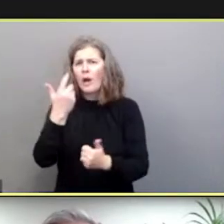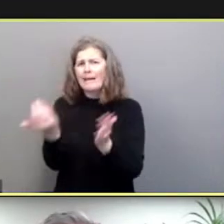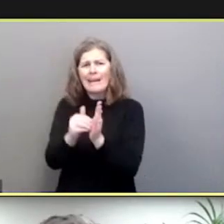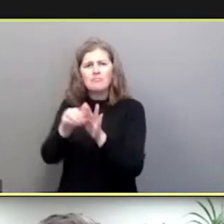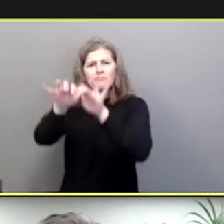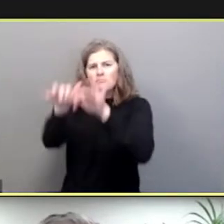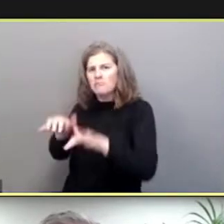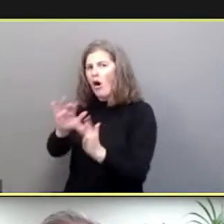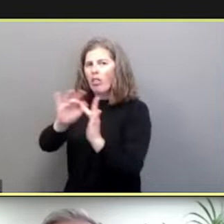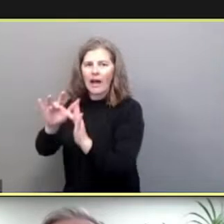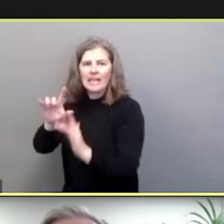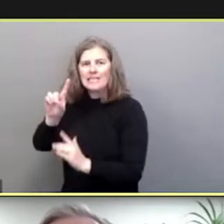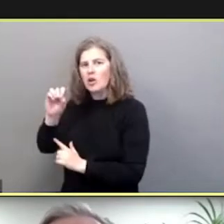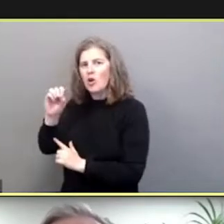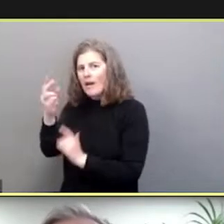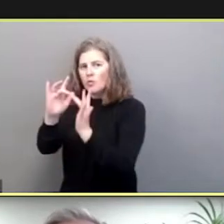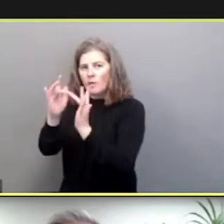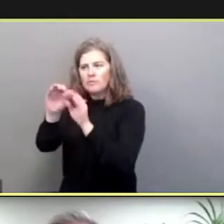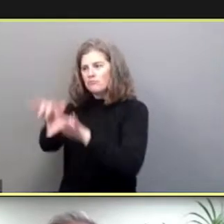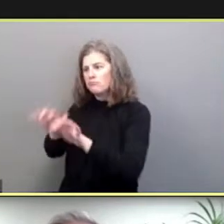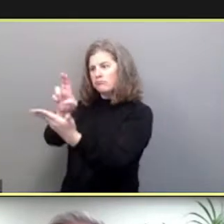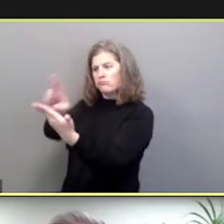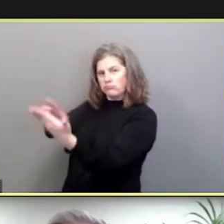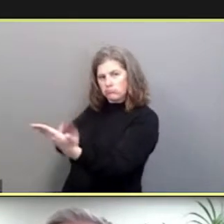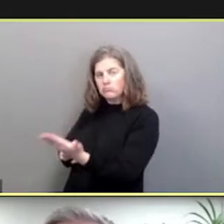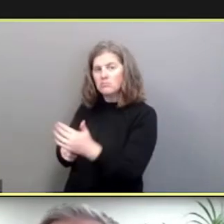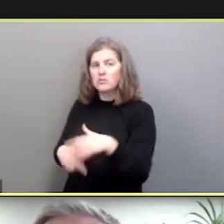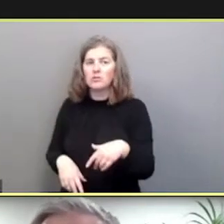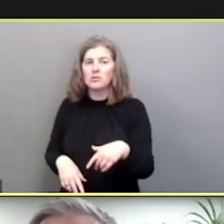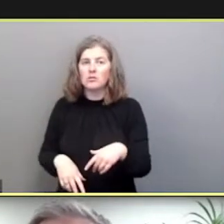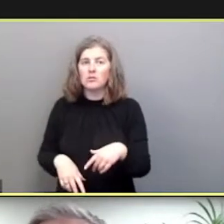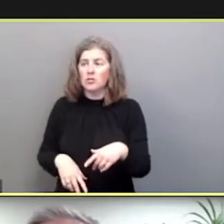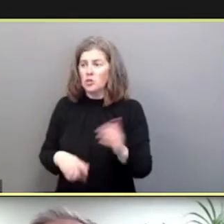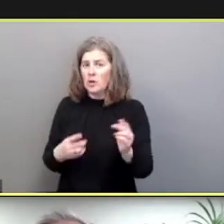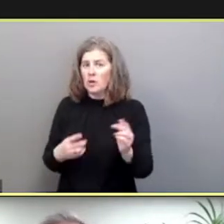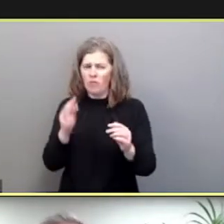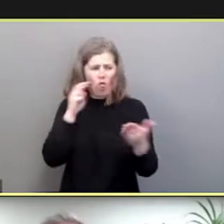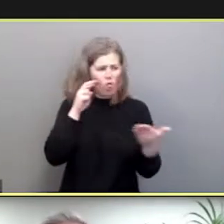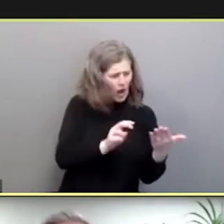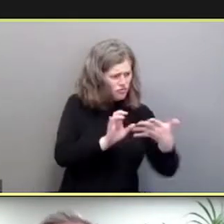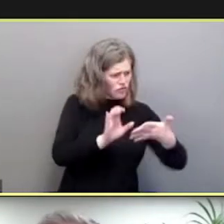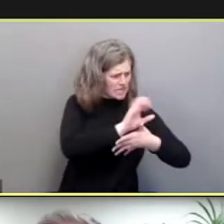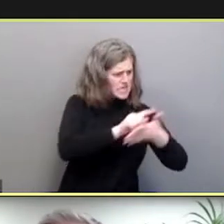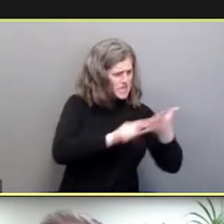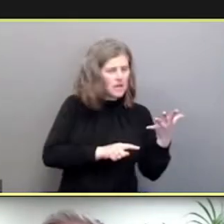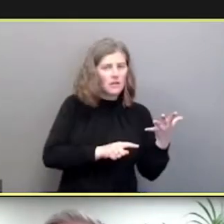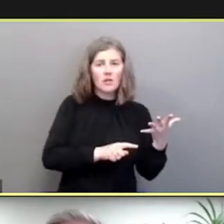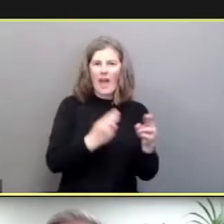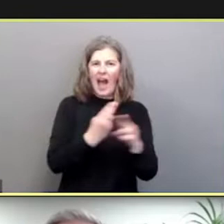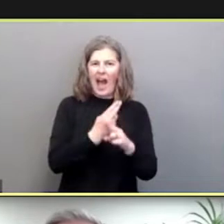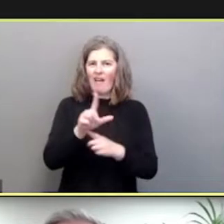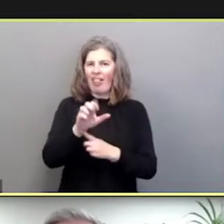DOH website, and get signed up. You can reference the criteria through a link on